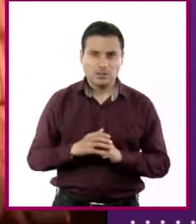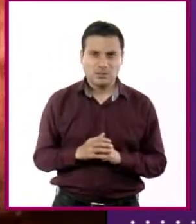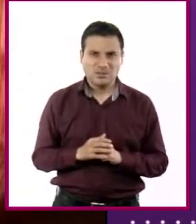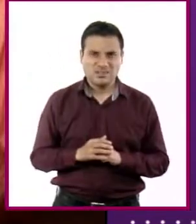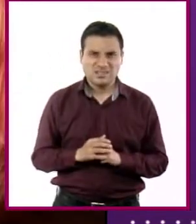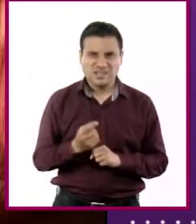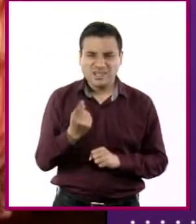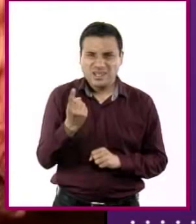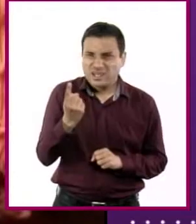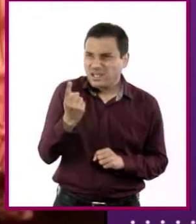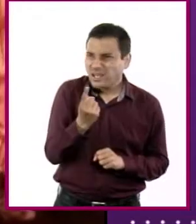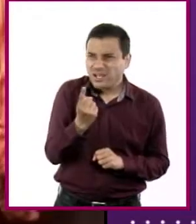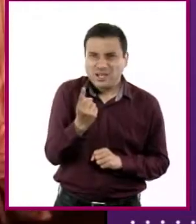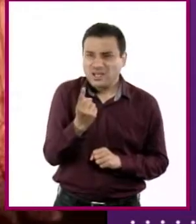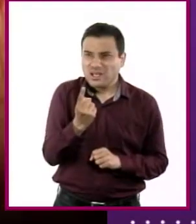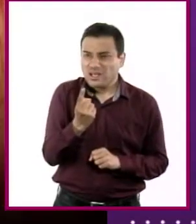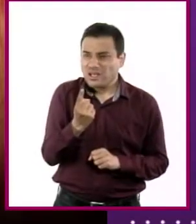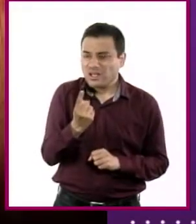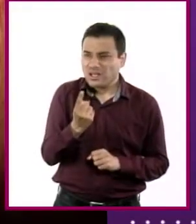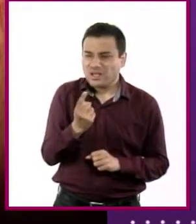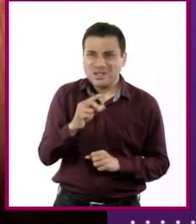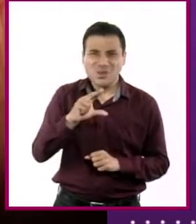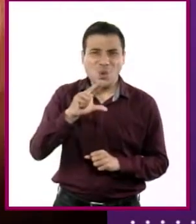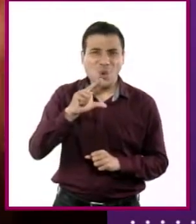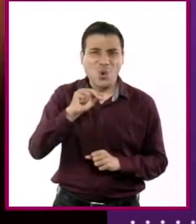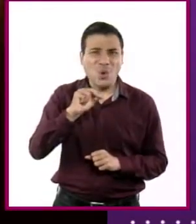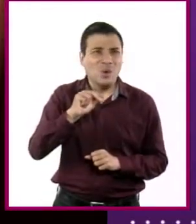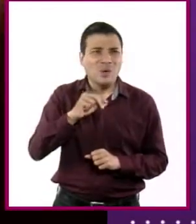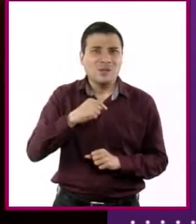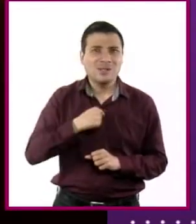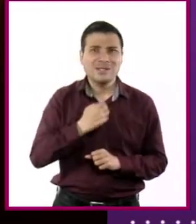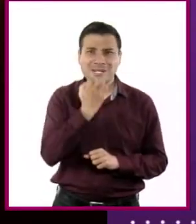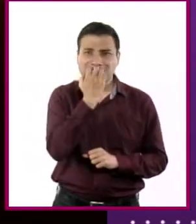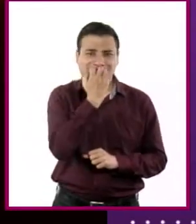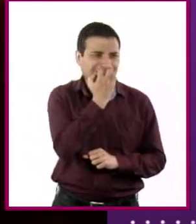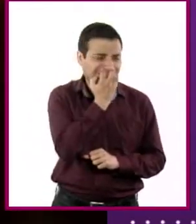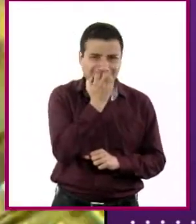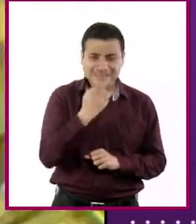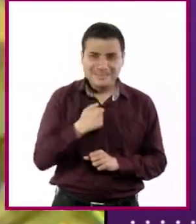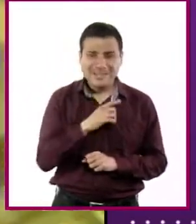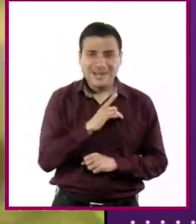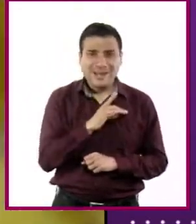hear that, dude? Oh, no. I'm too scared.